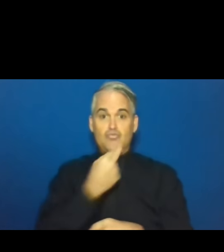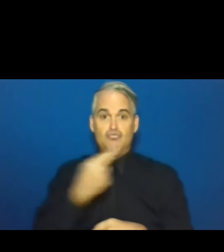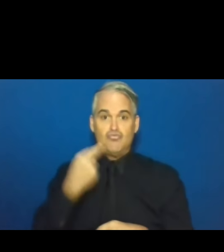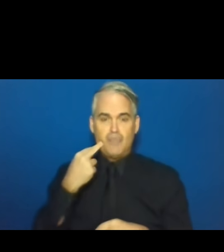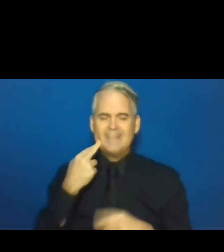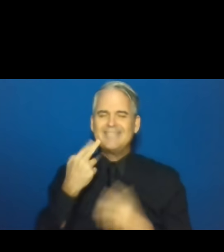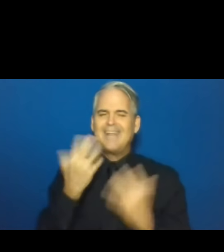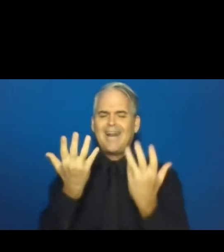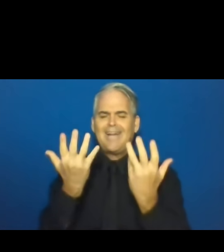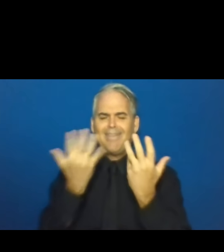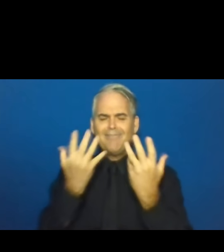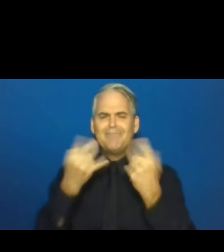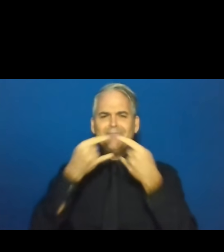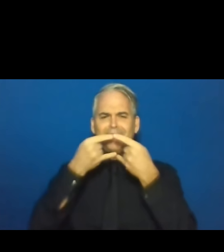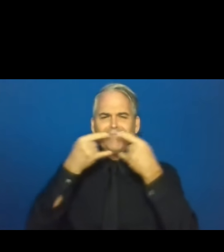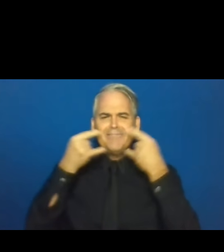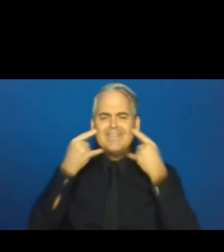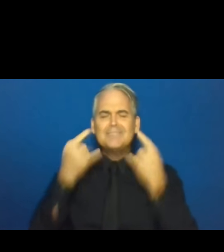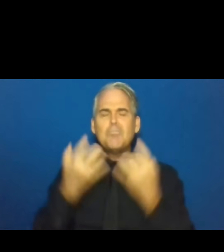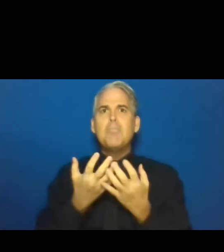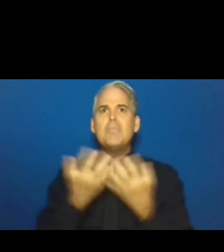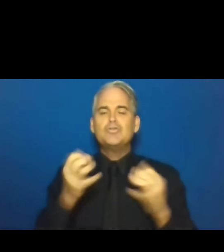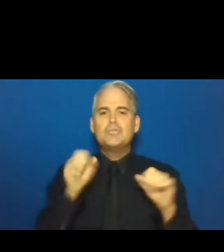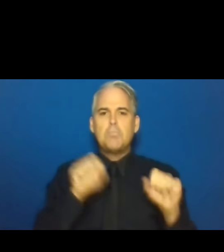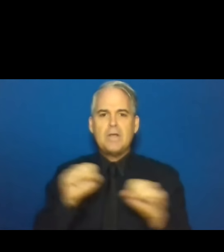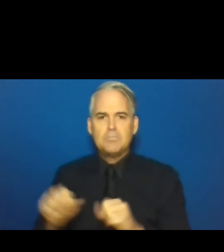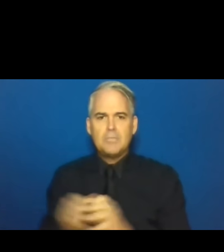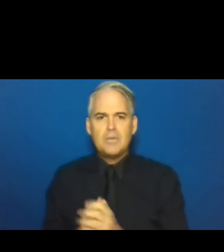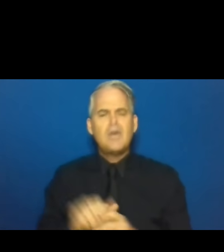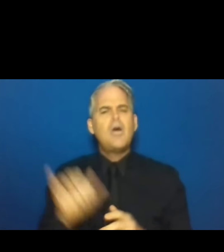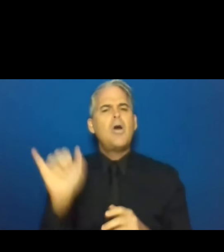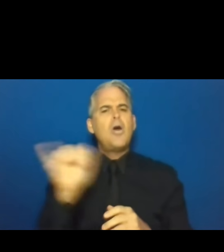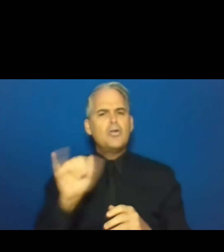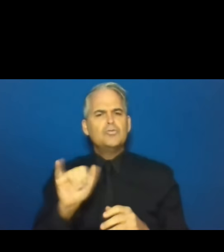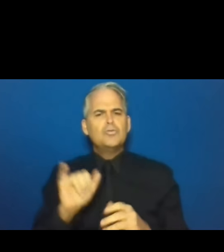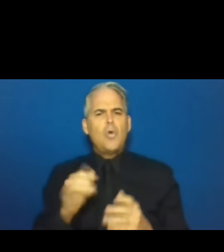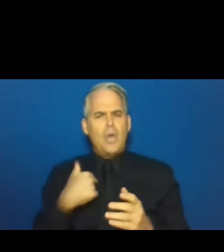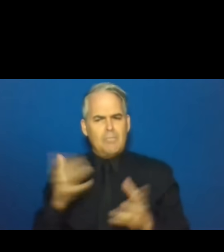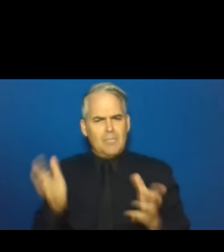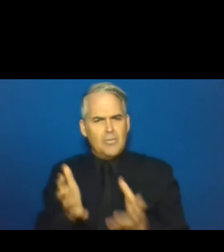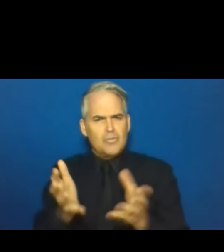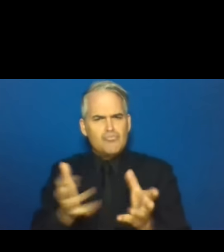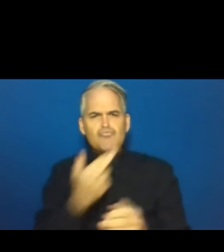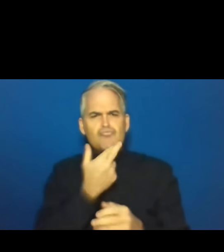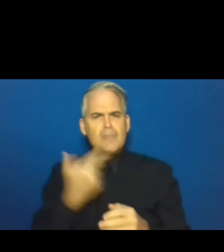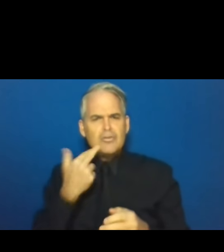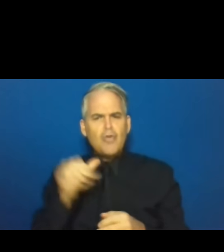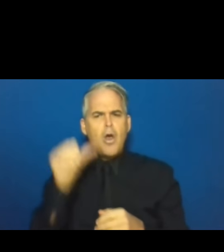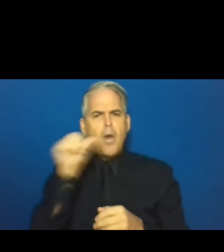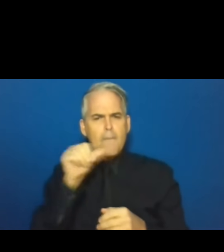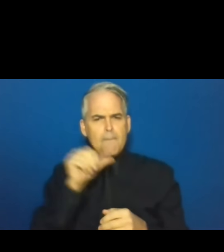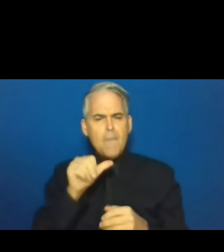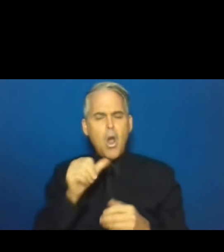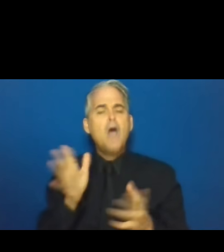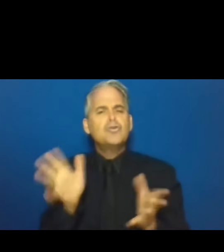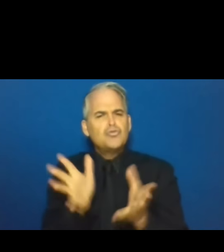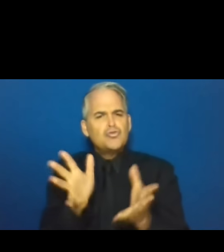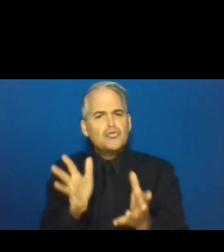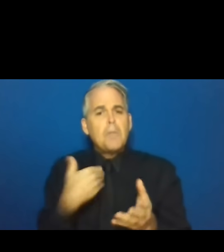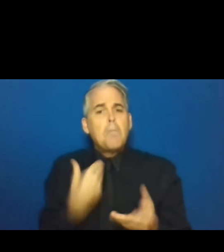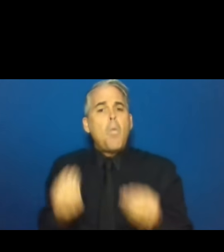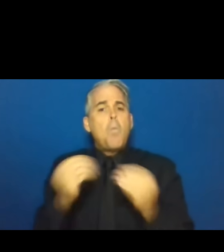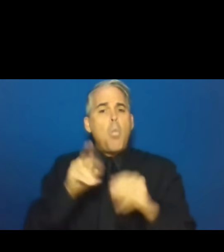possible. I encourage restaurants and bars to try to expand outdoor seating options. And I encourage local governments